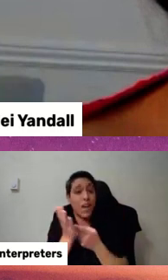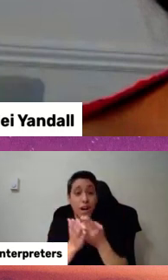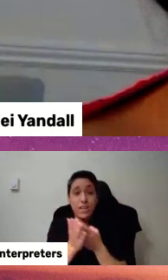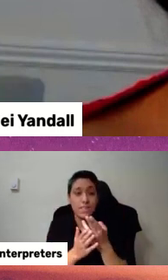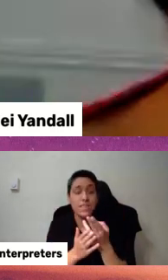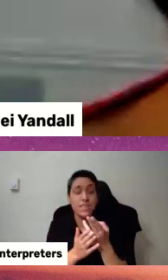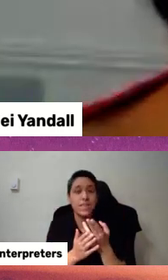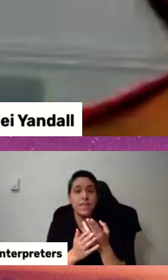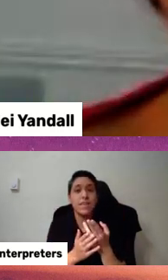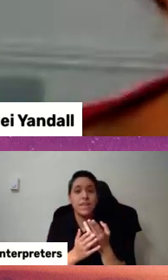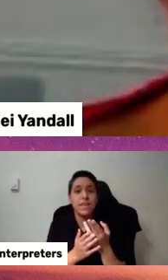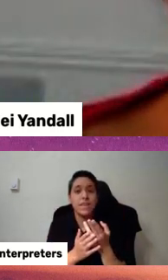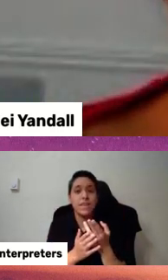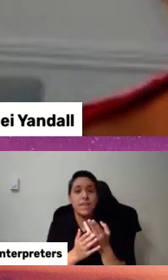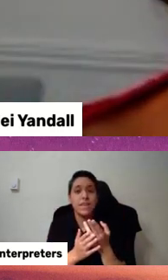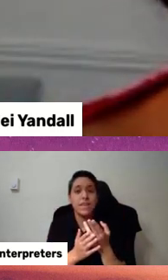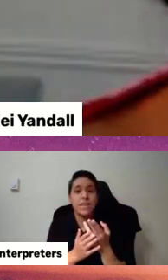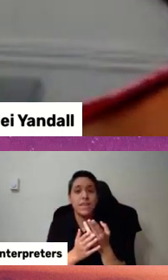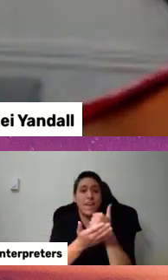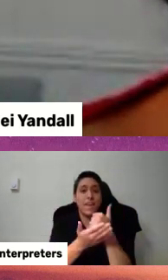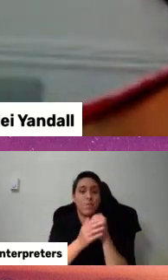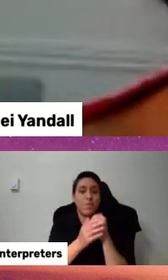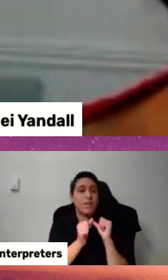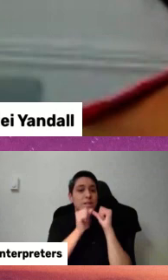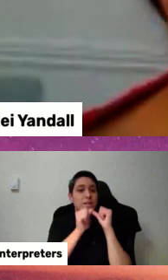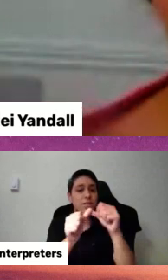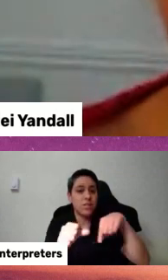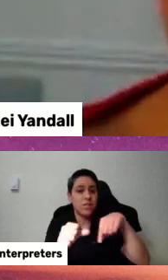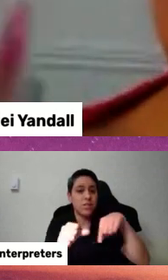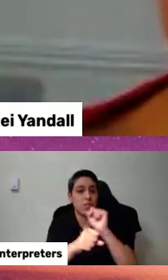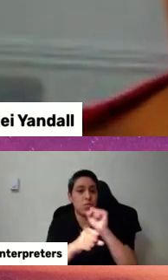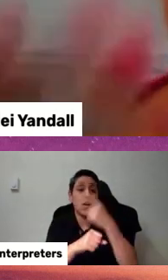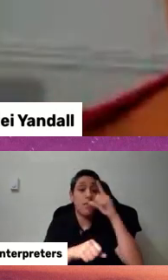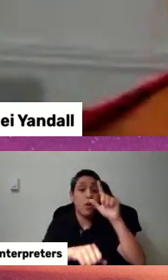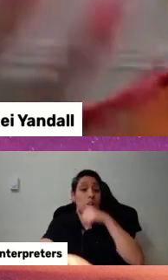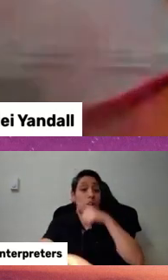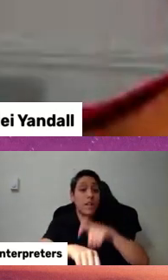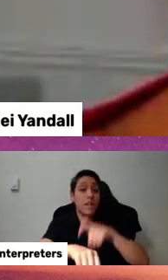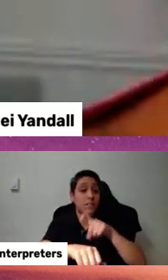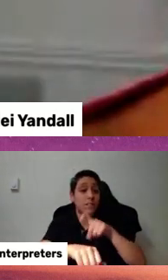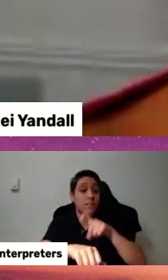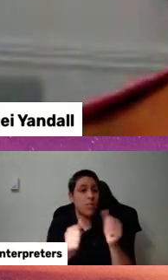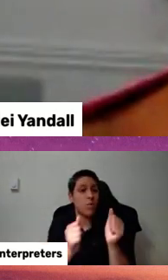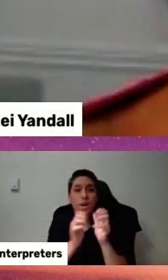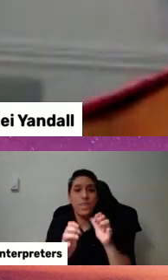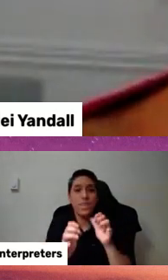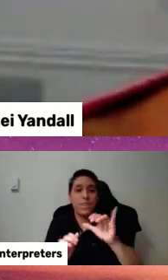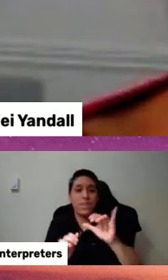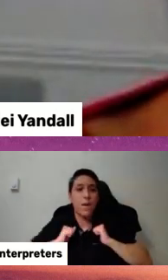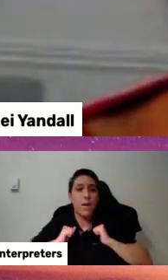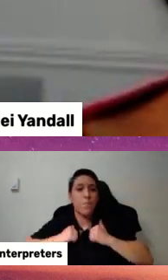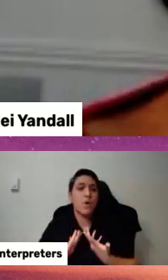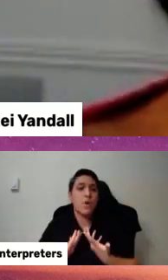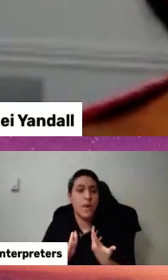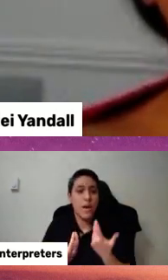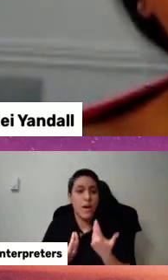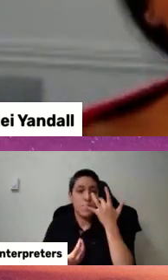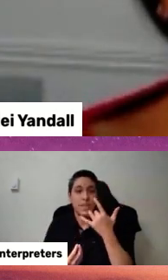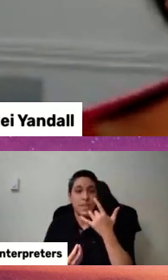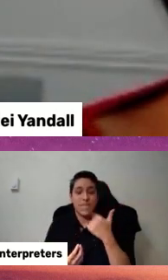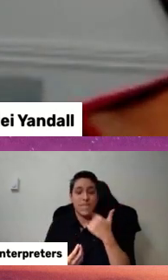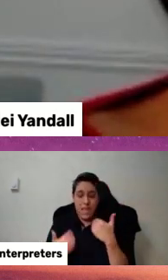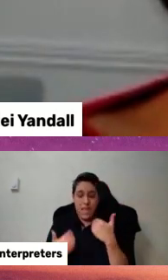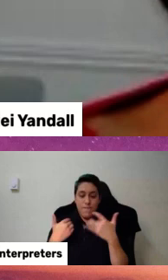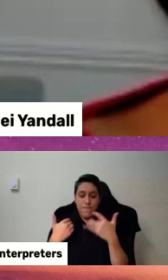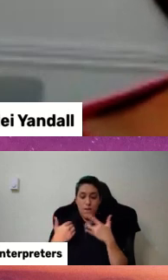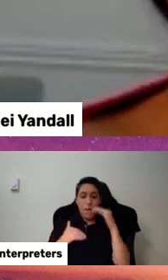long without a burnout, because that balance is already created there. Initially coming into doing this work